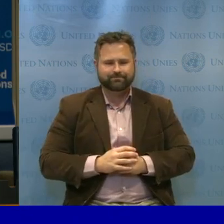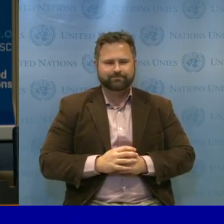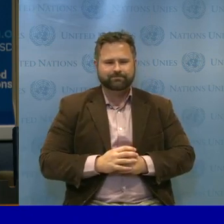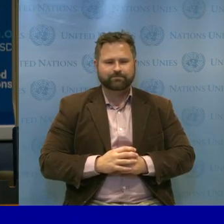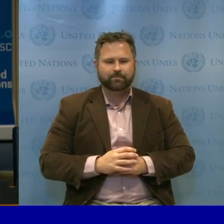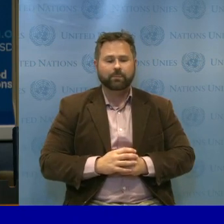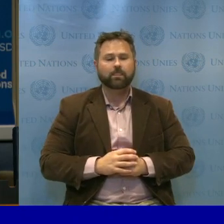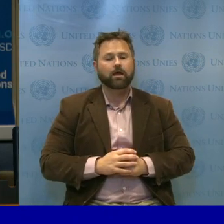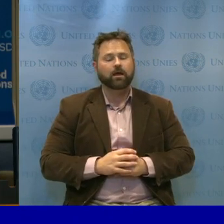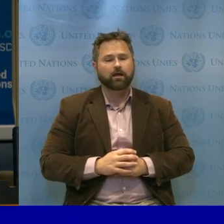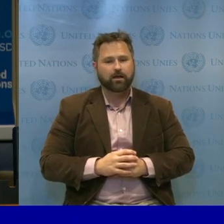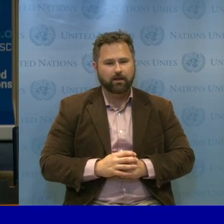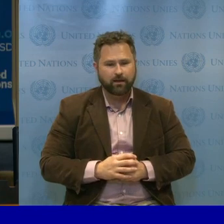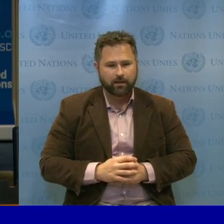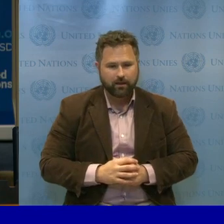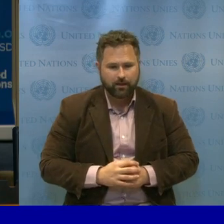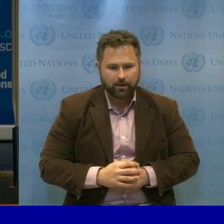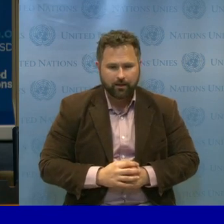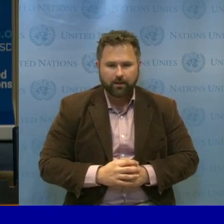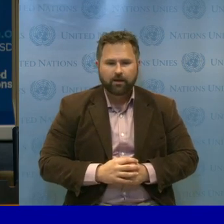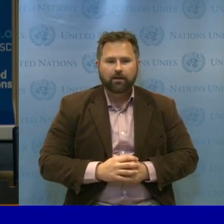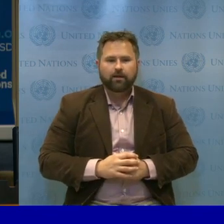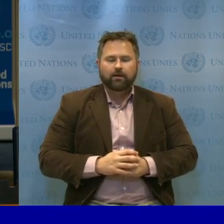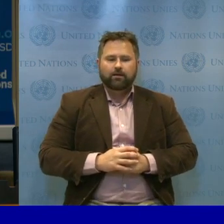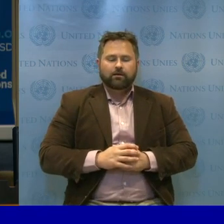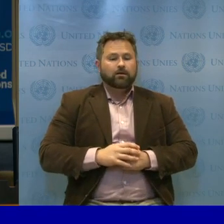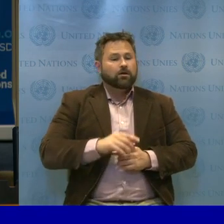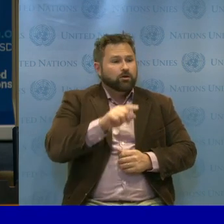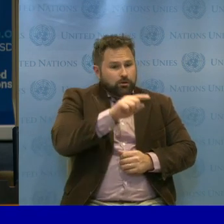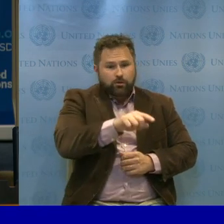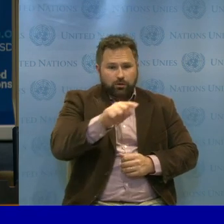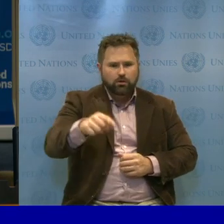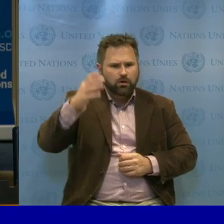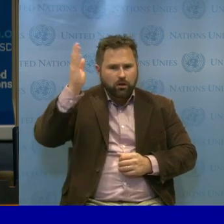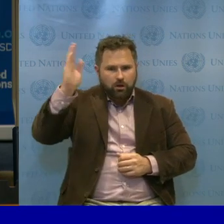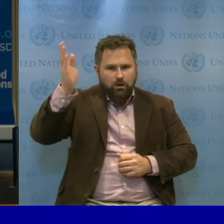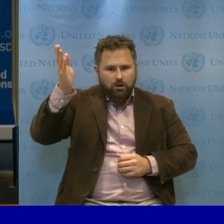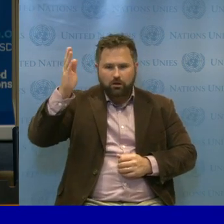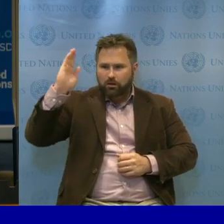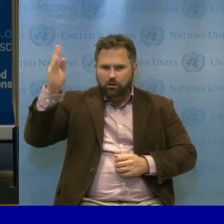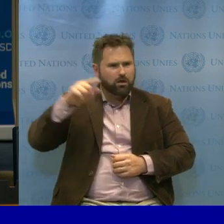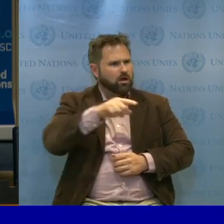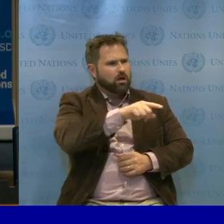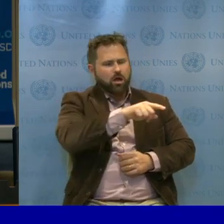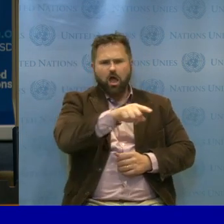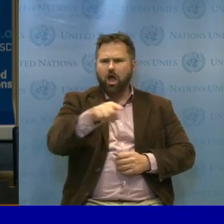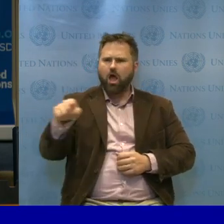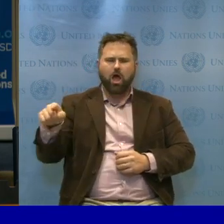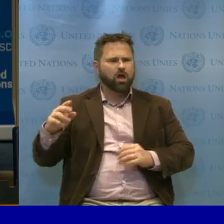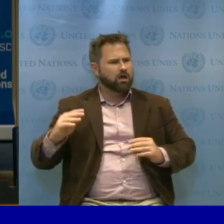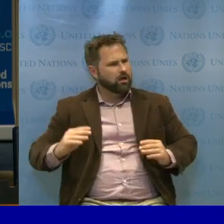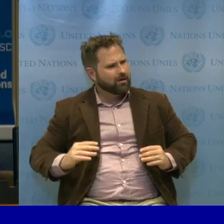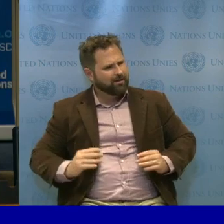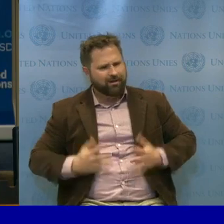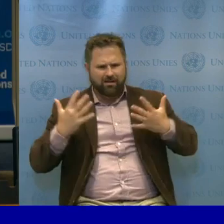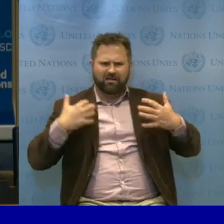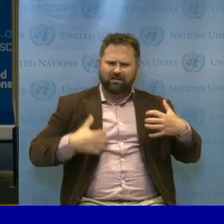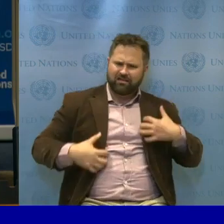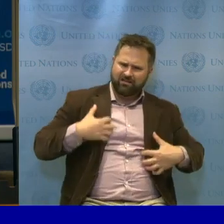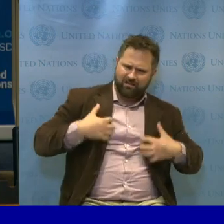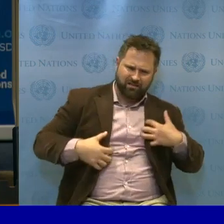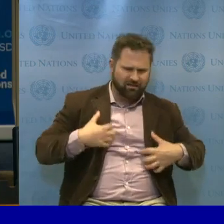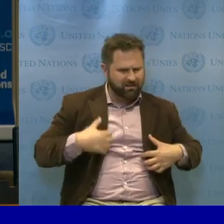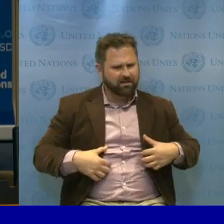I really think that all the interventions have been so exciting and inspiring, and I really would like to ask you to put